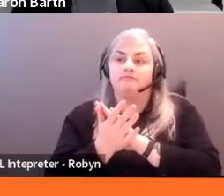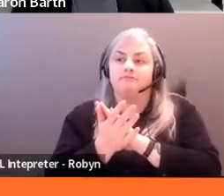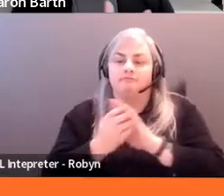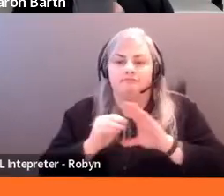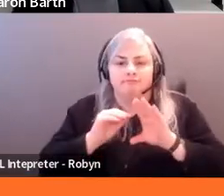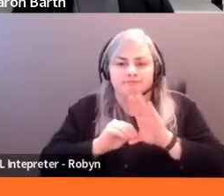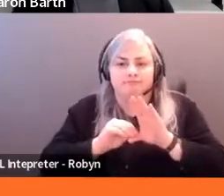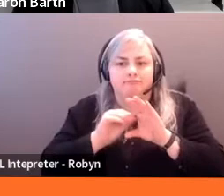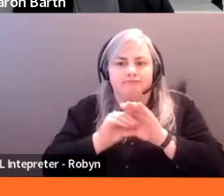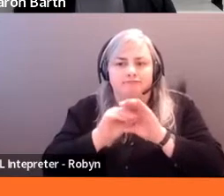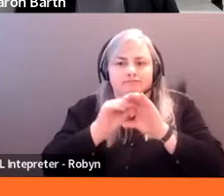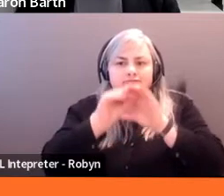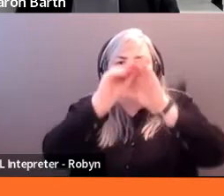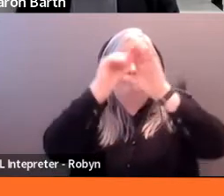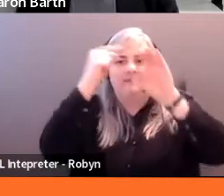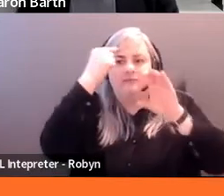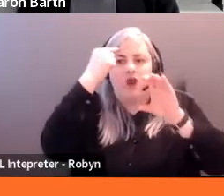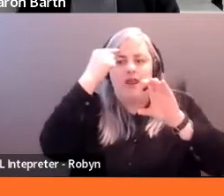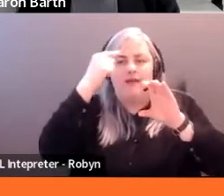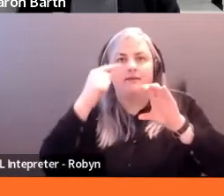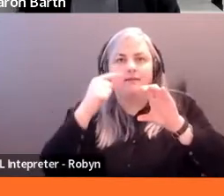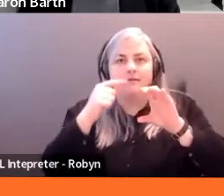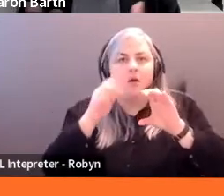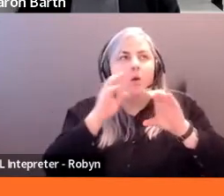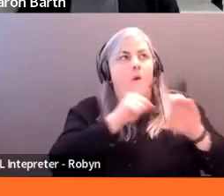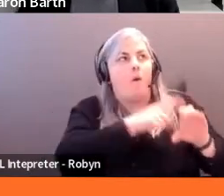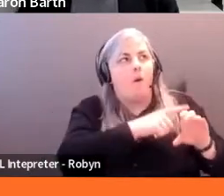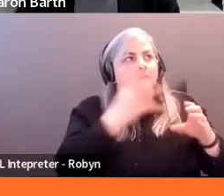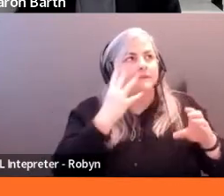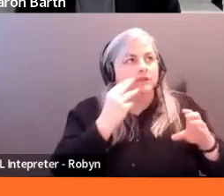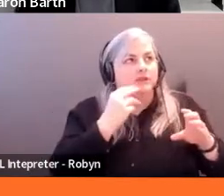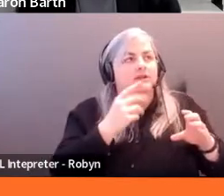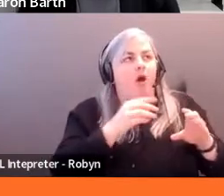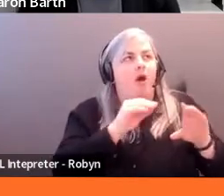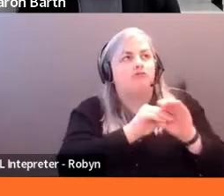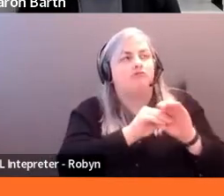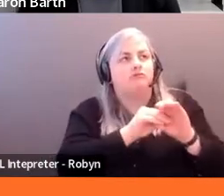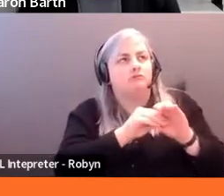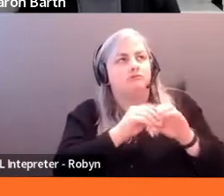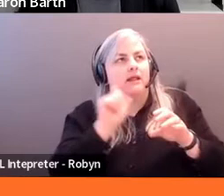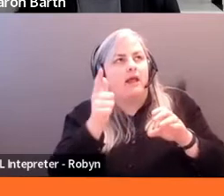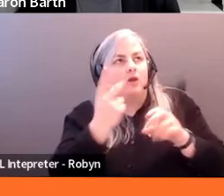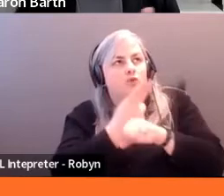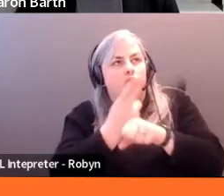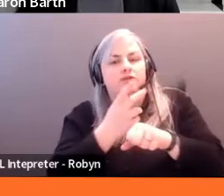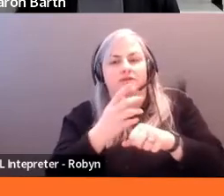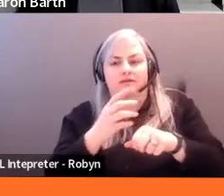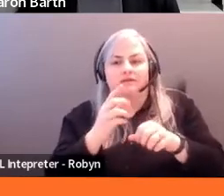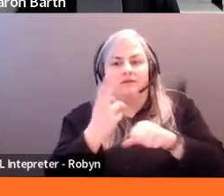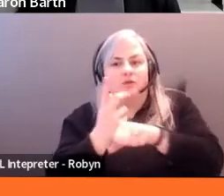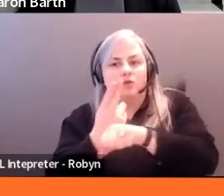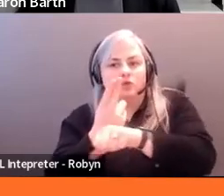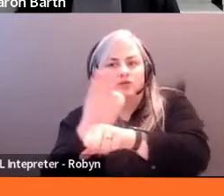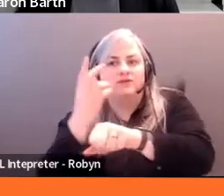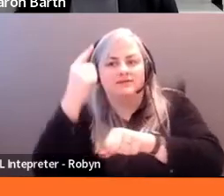your brain's going to use when it faces a novel situation or what appears to be a novel situation. And our